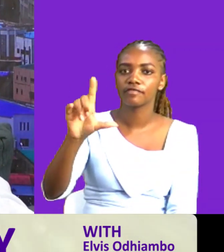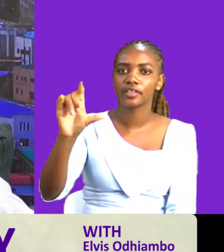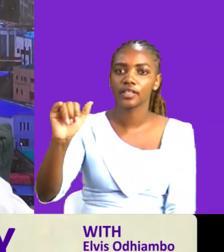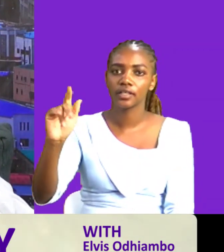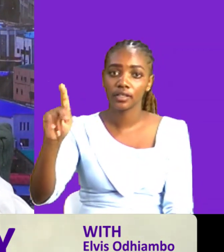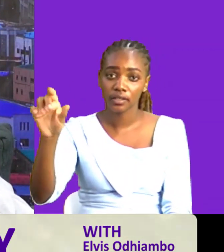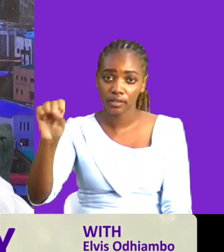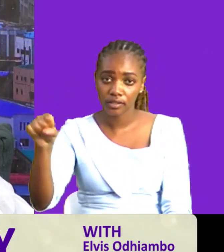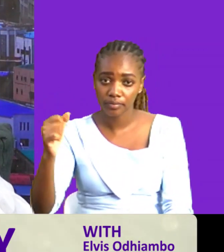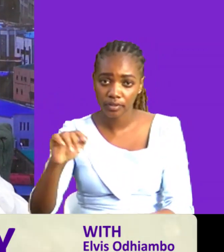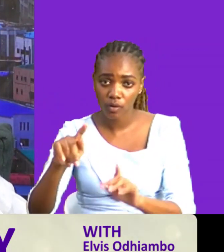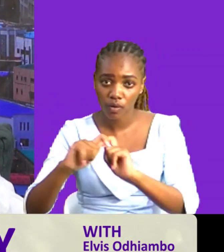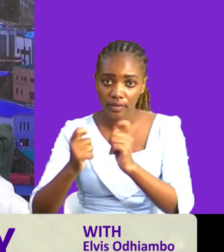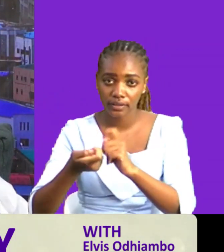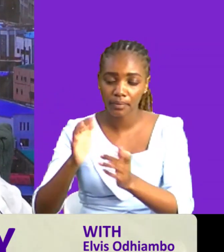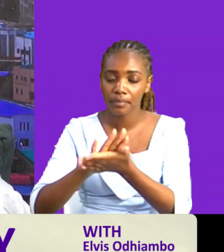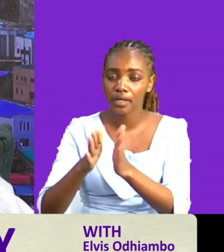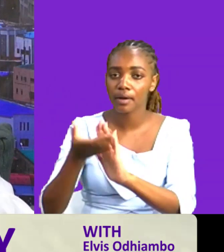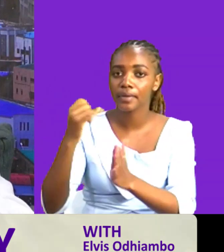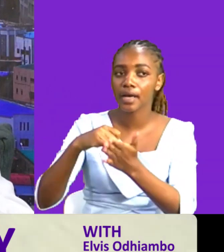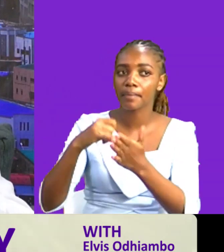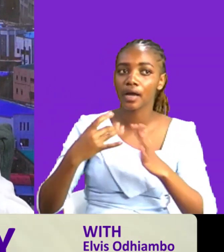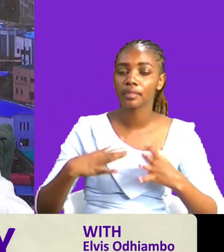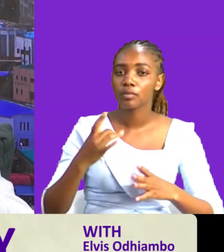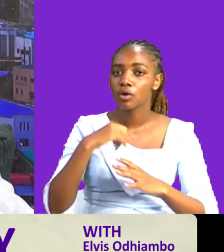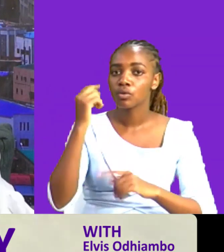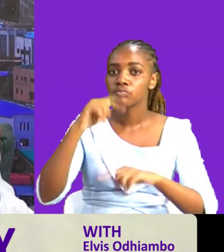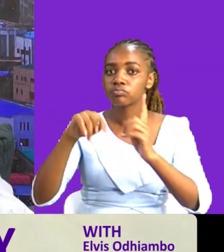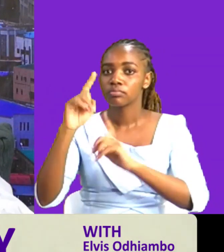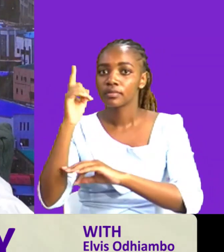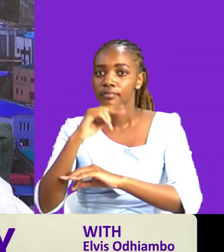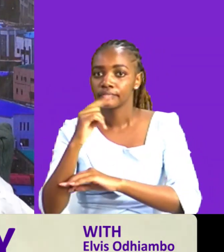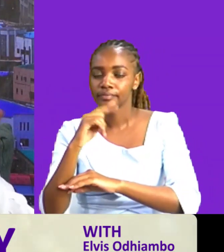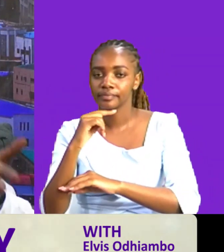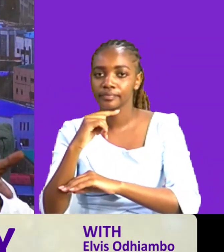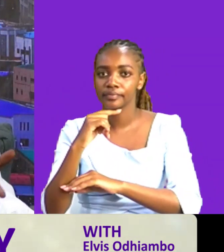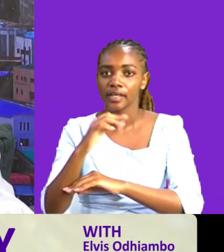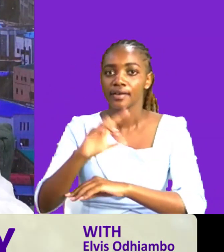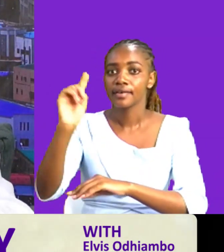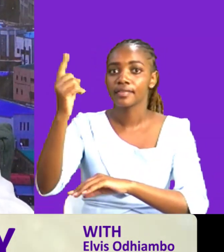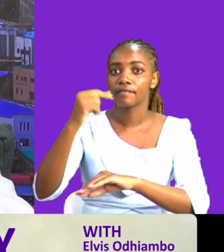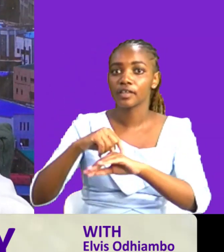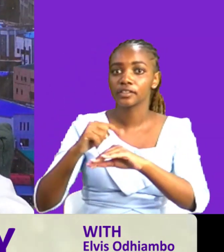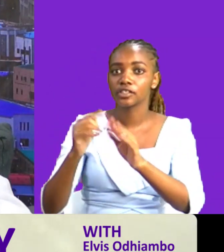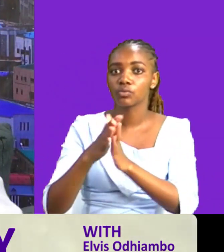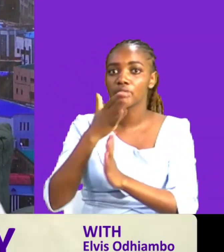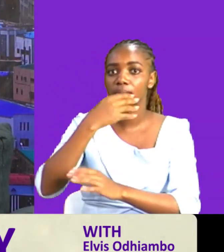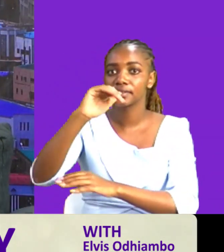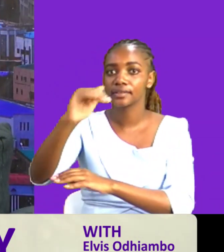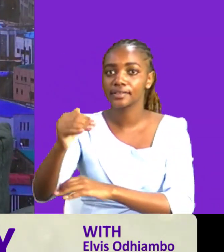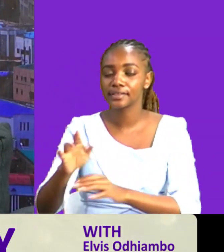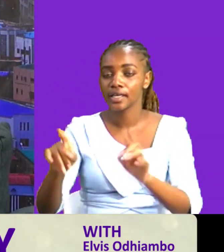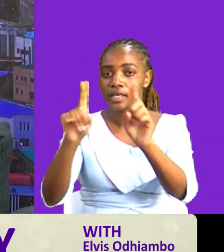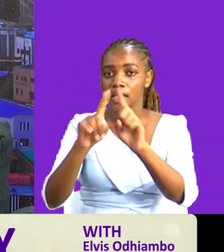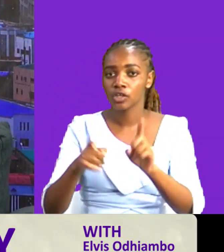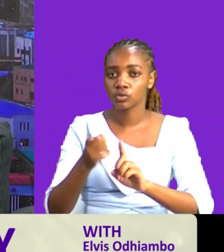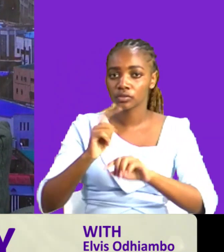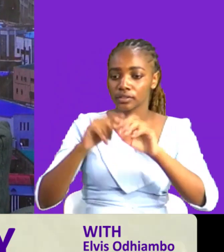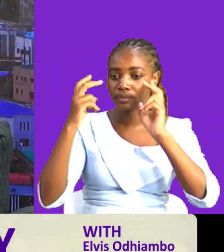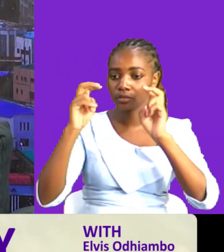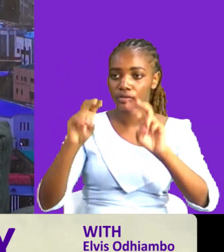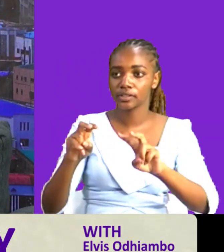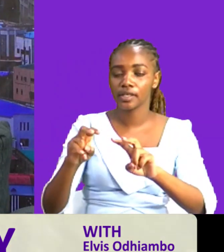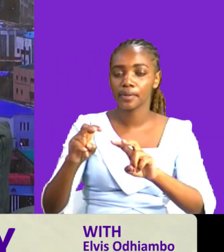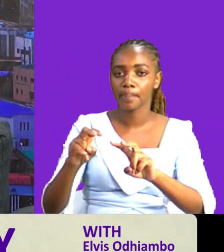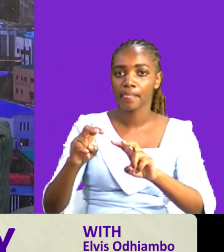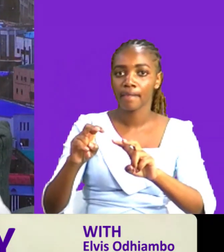team, being amongst those who have won the treble in their first seasons with the Manchester City. But when you look at his